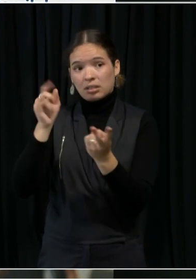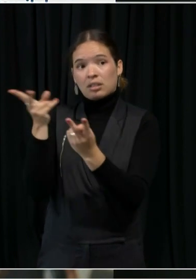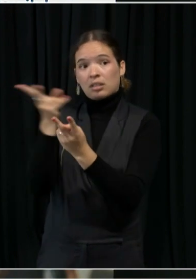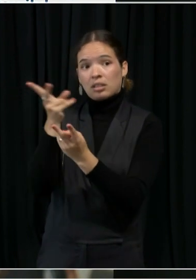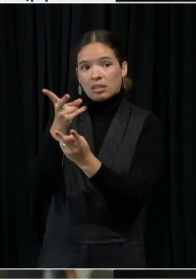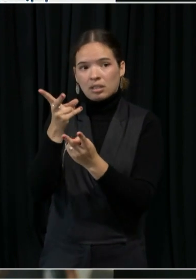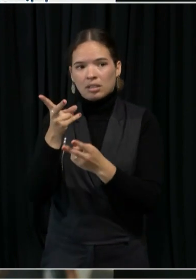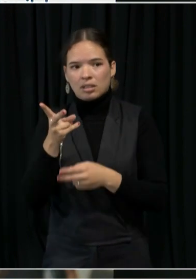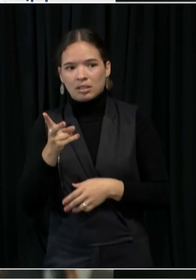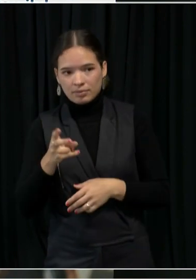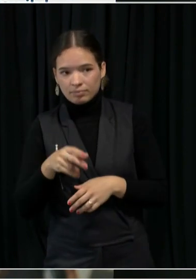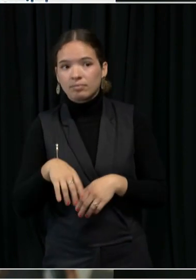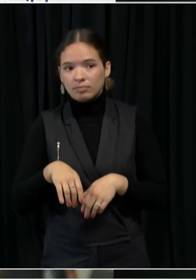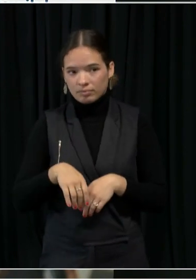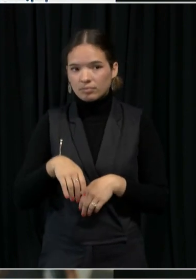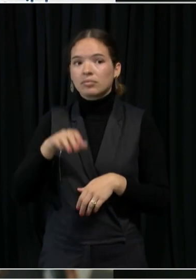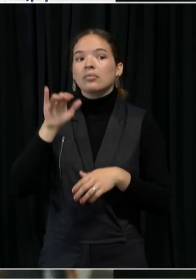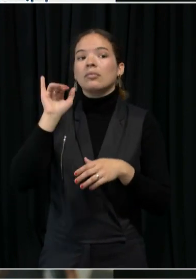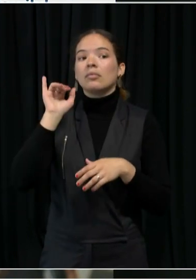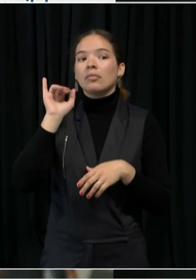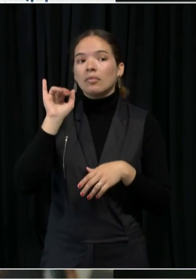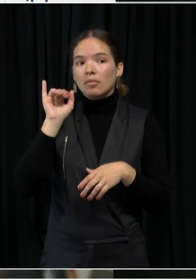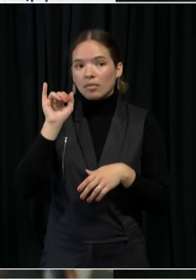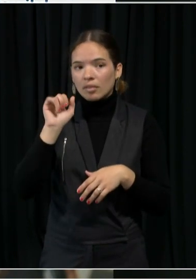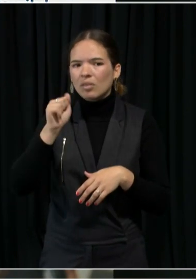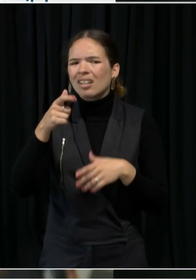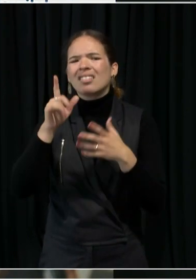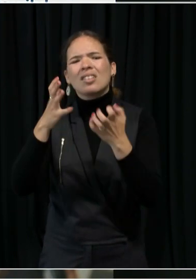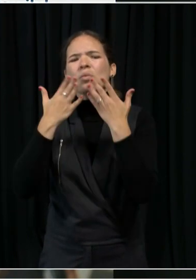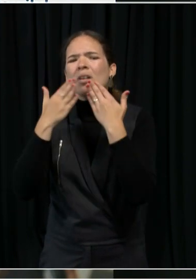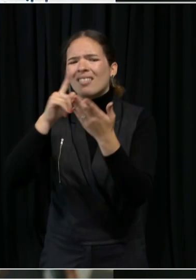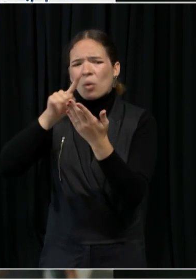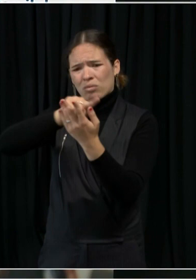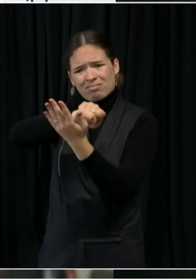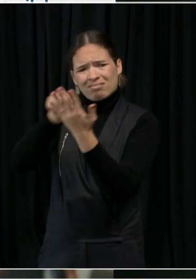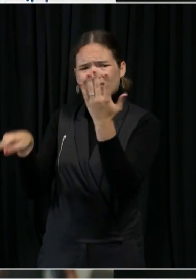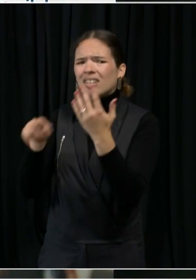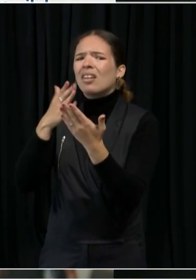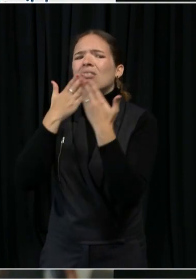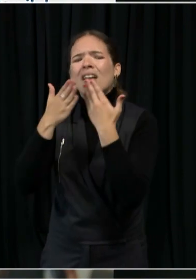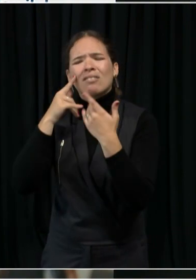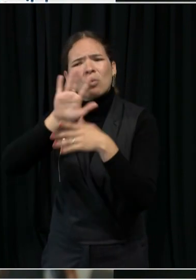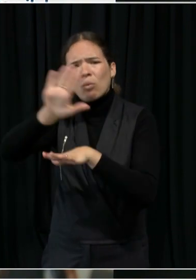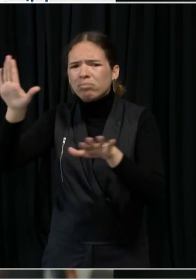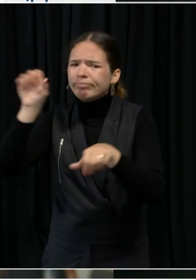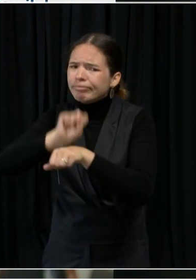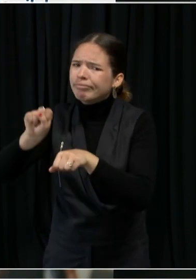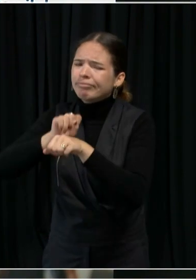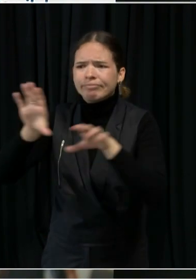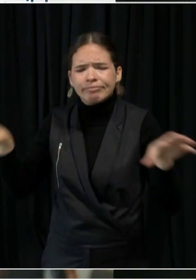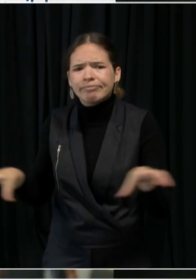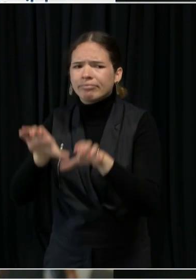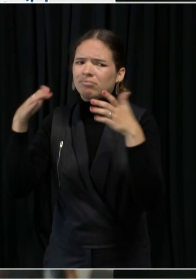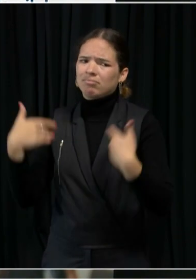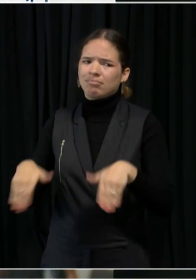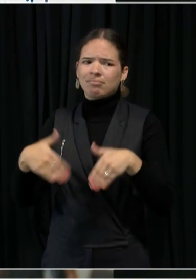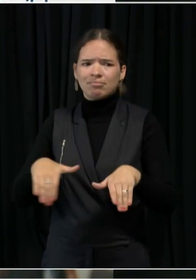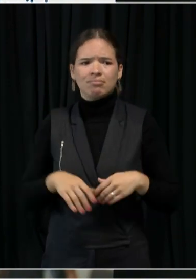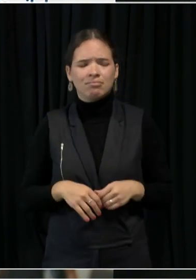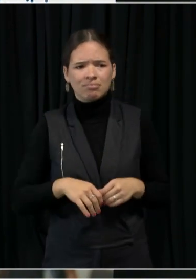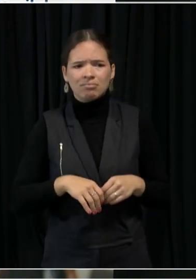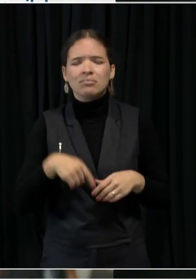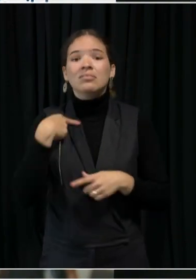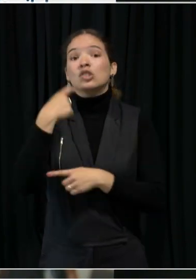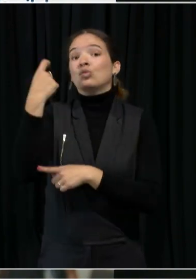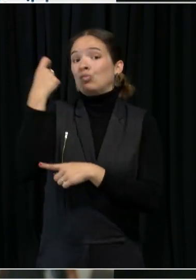so grateful for all that they do. We were just together, Mayor, for the opening of